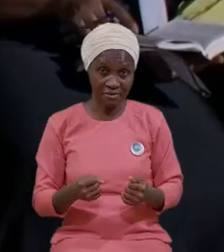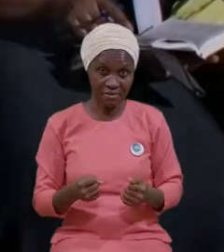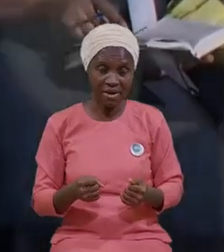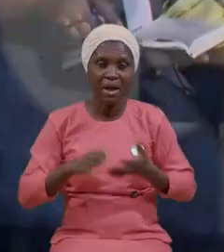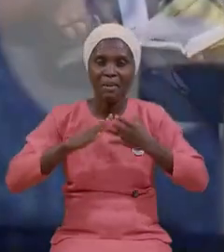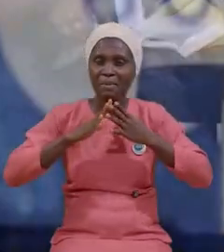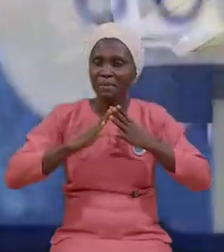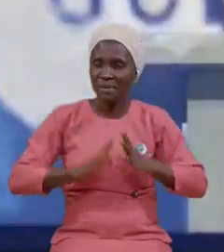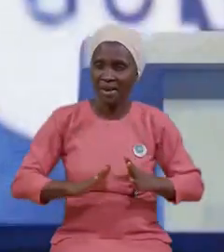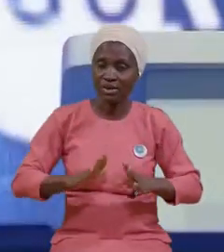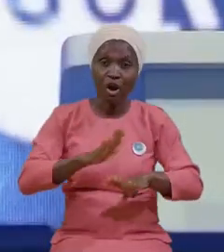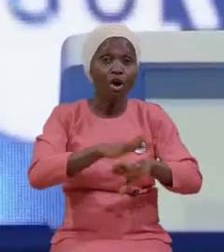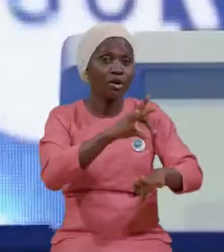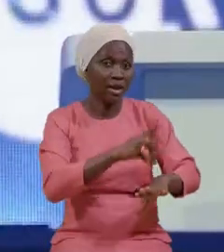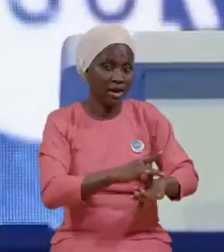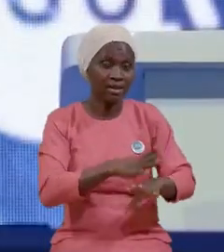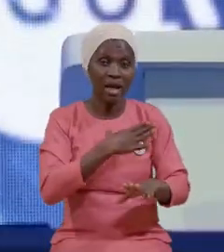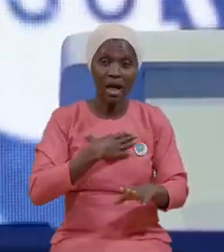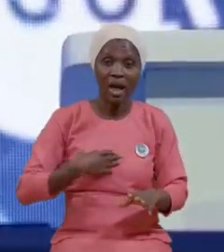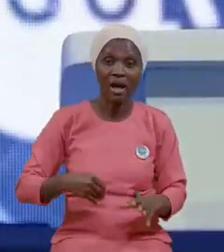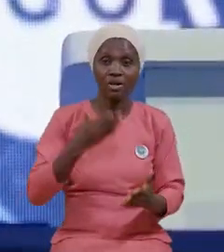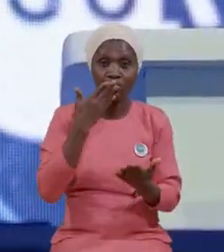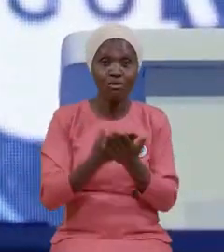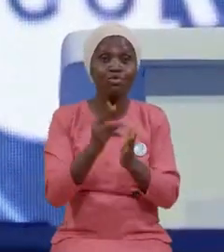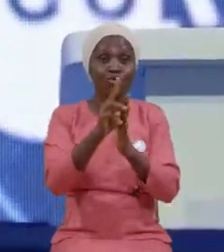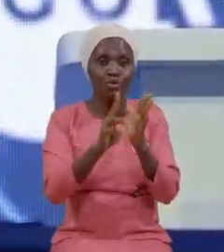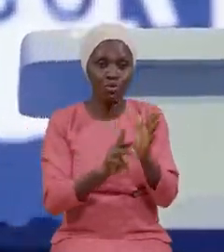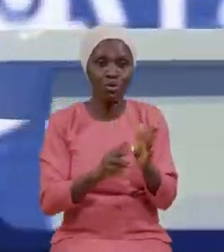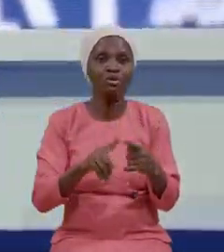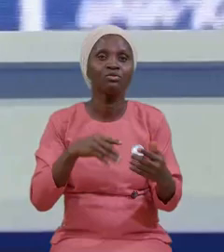Peace on earth and goodwill toward men.